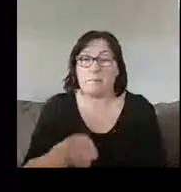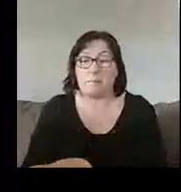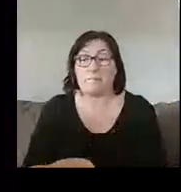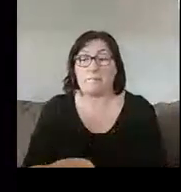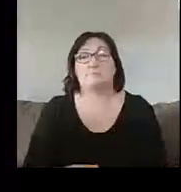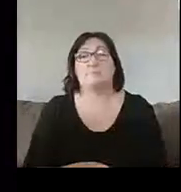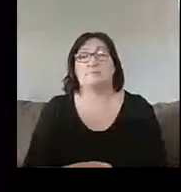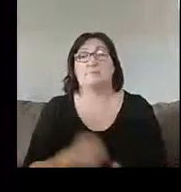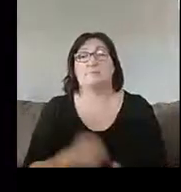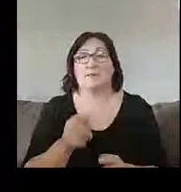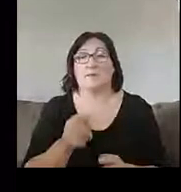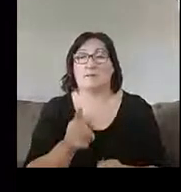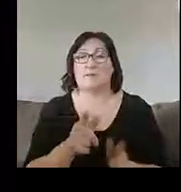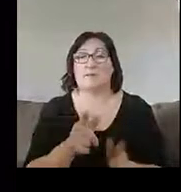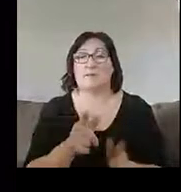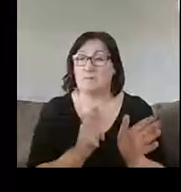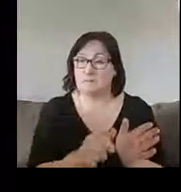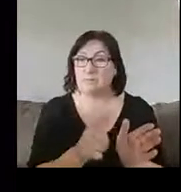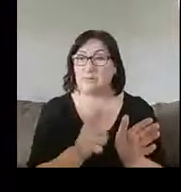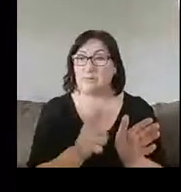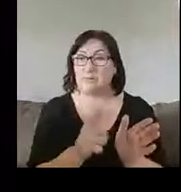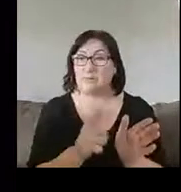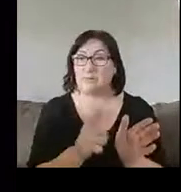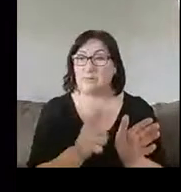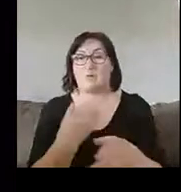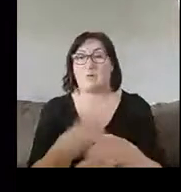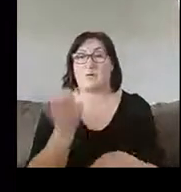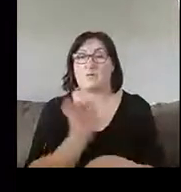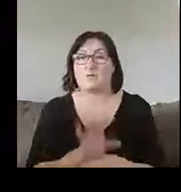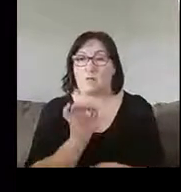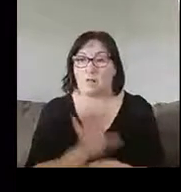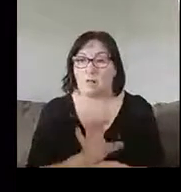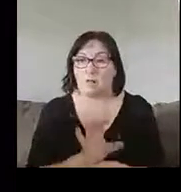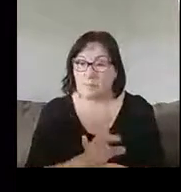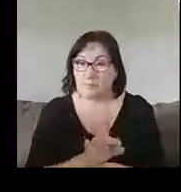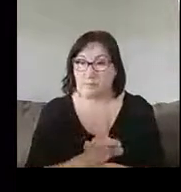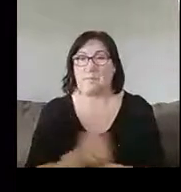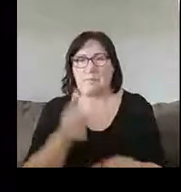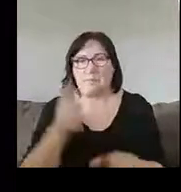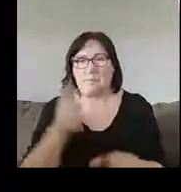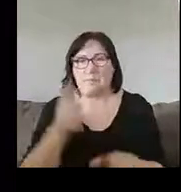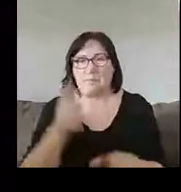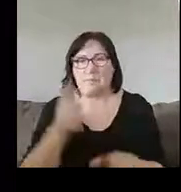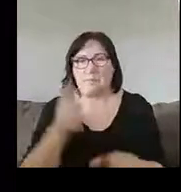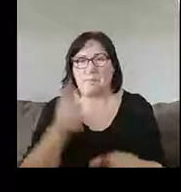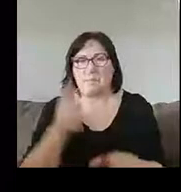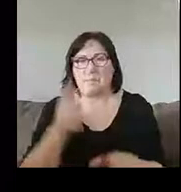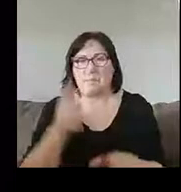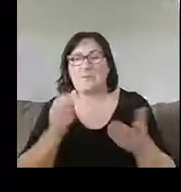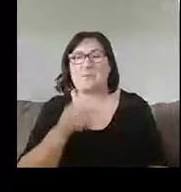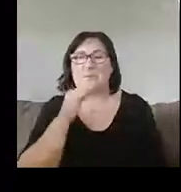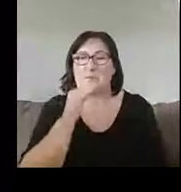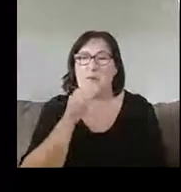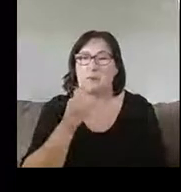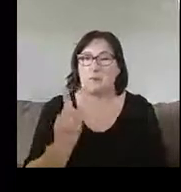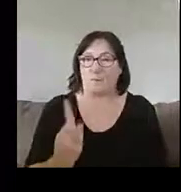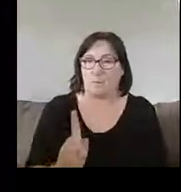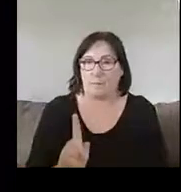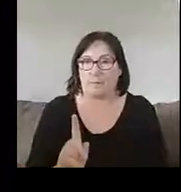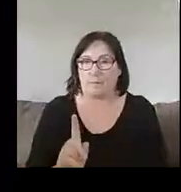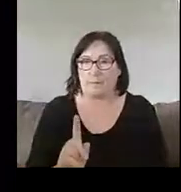legislation must be consulted in the event of any doubt as to the meaning or application of